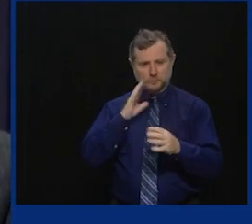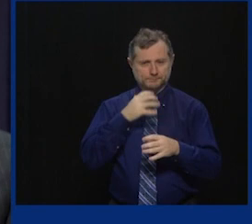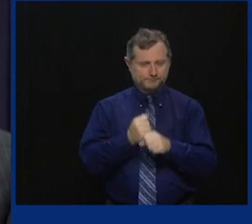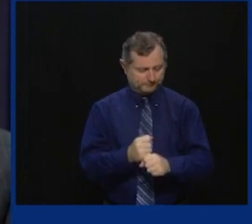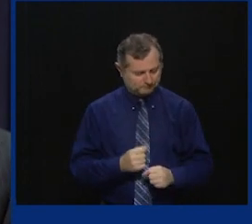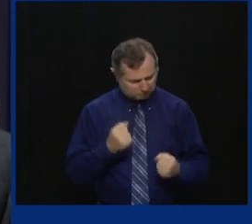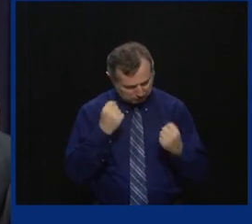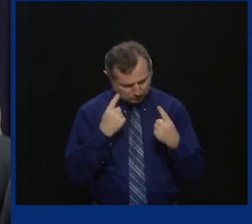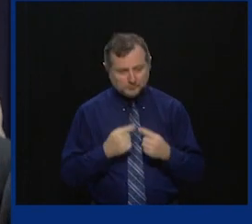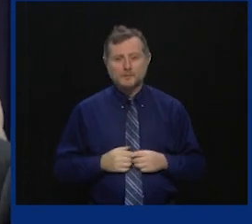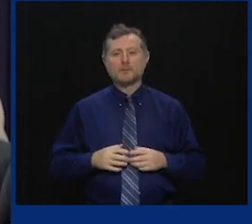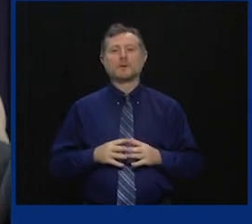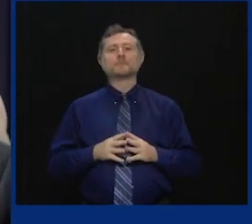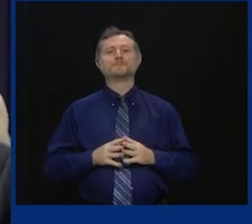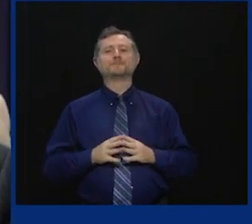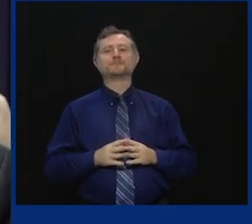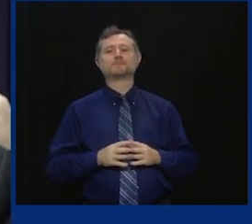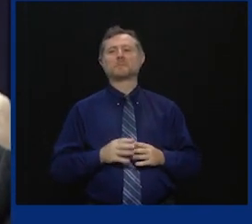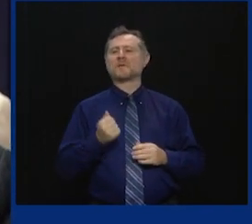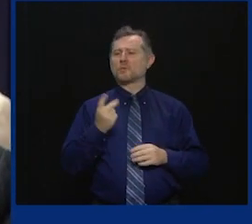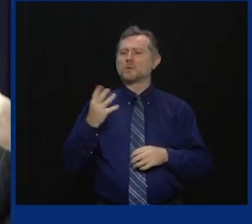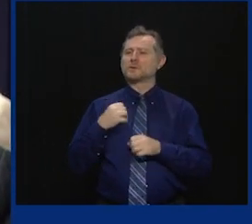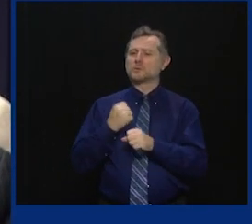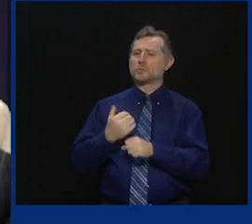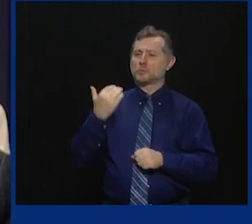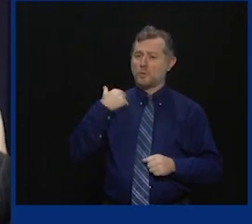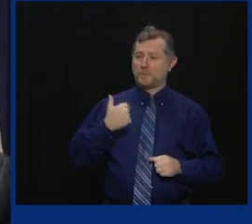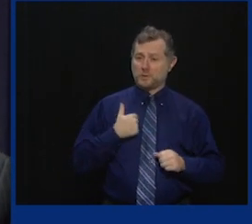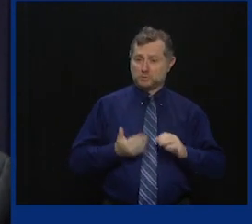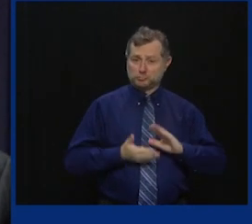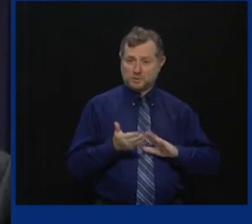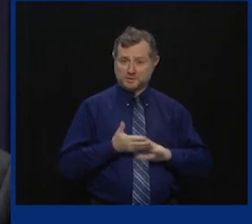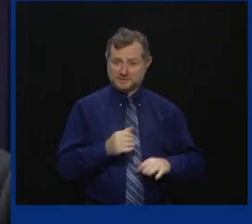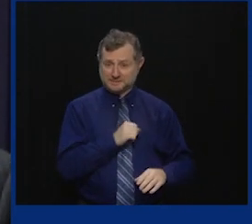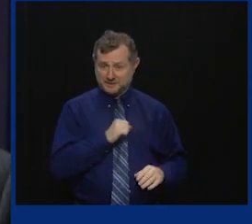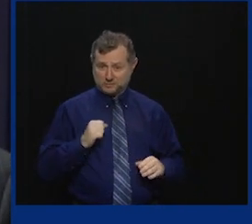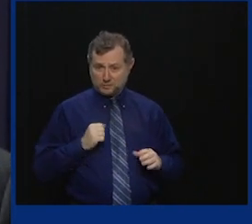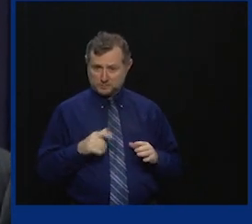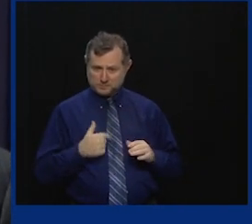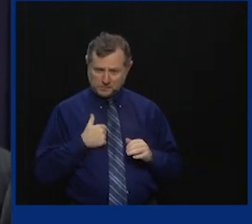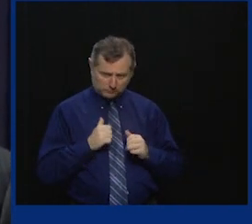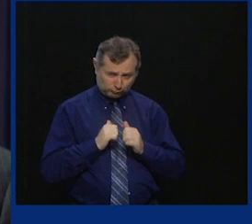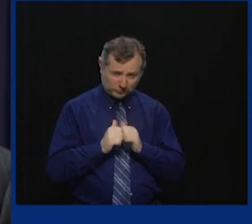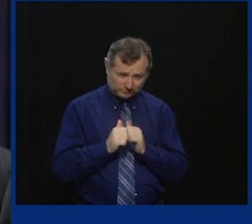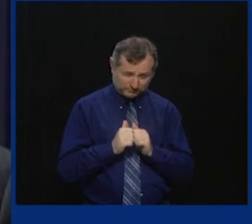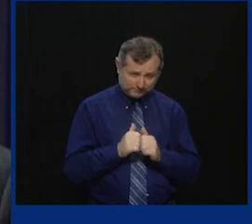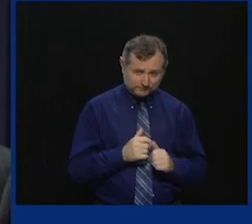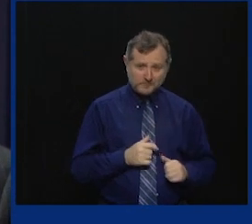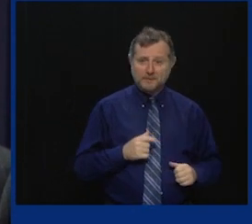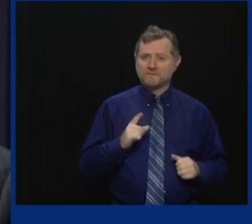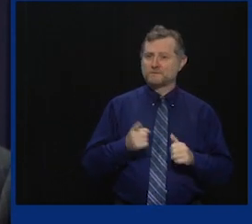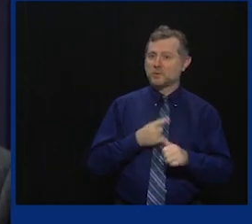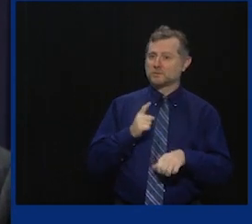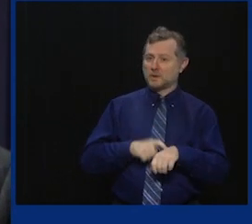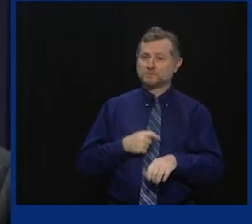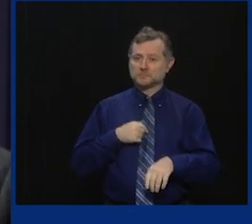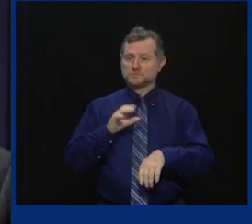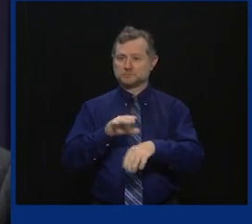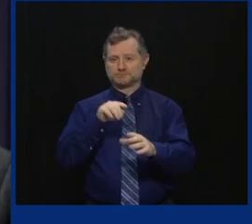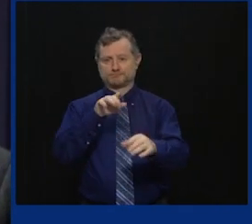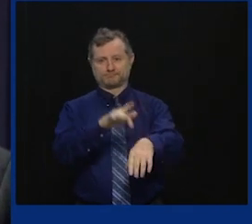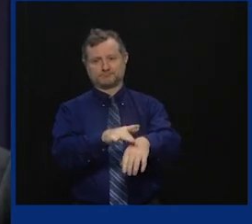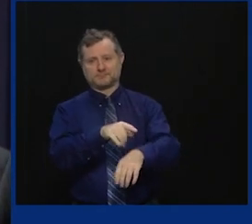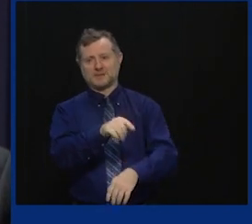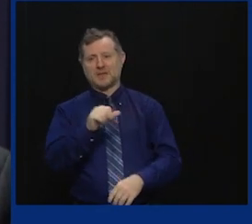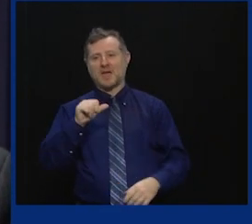few years ago, I remember my first church I went to, Antioch Baptist Church on 125th